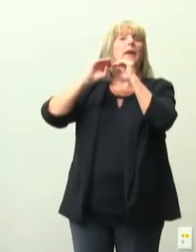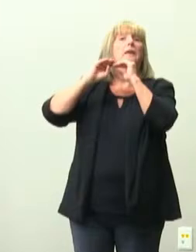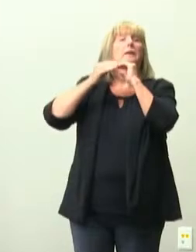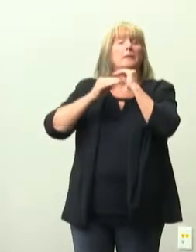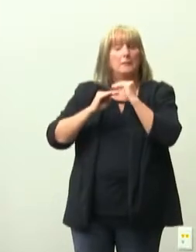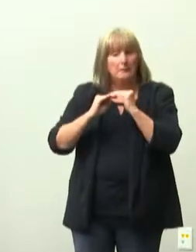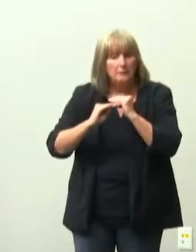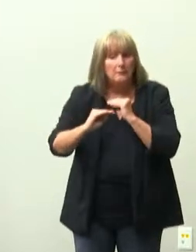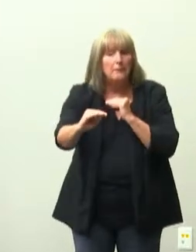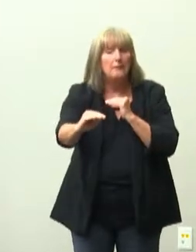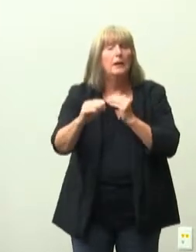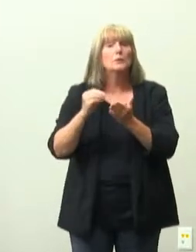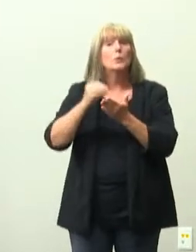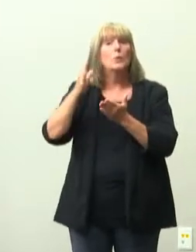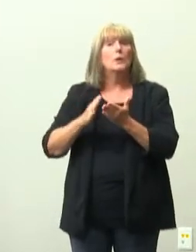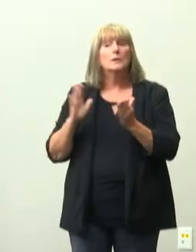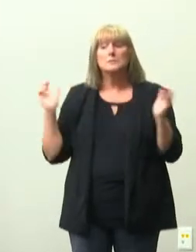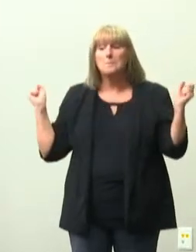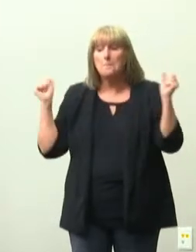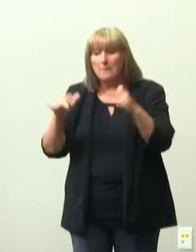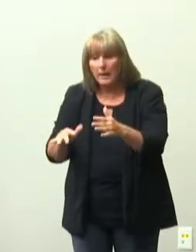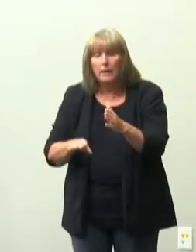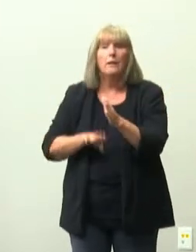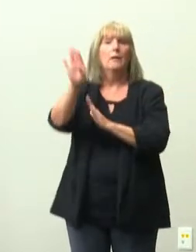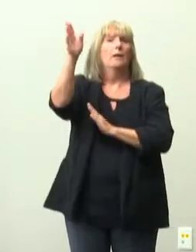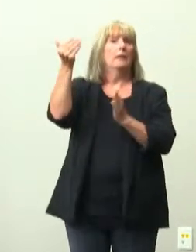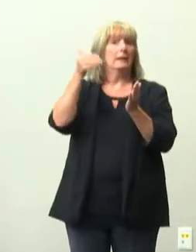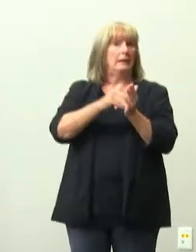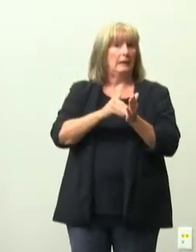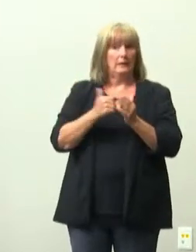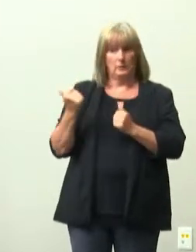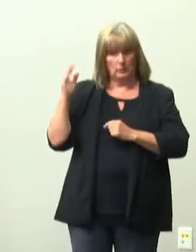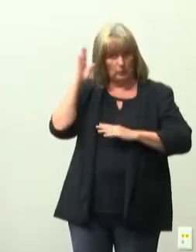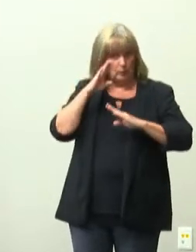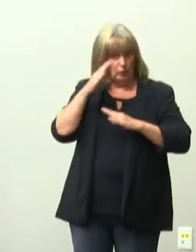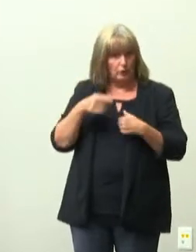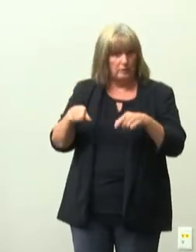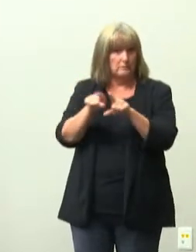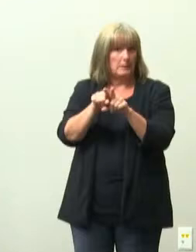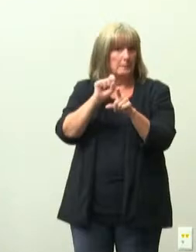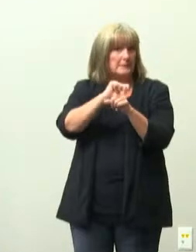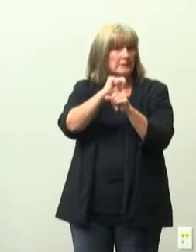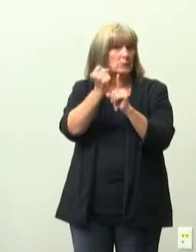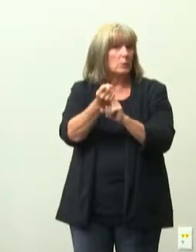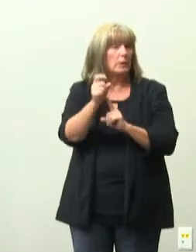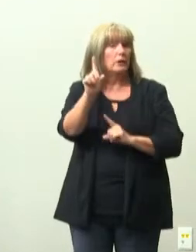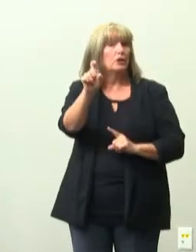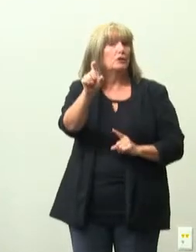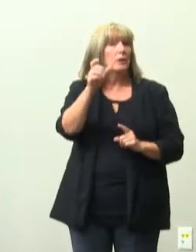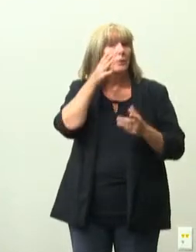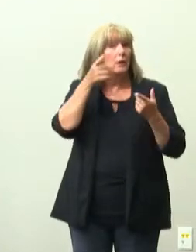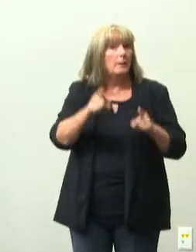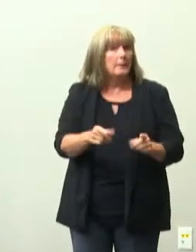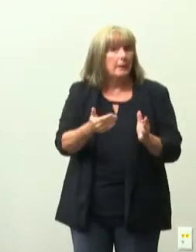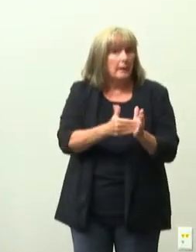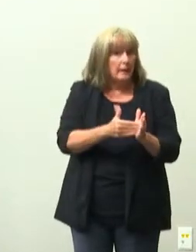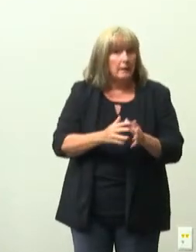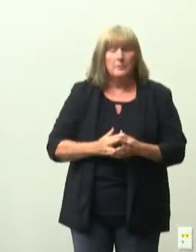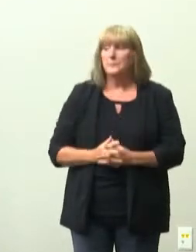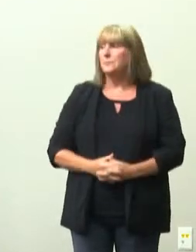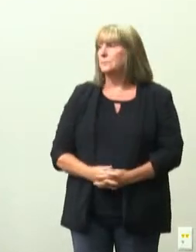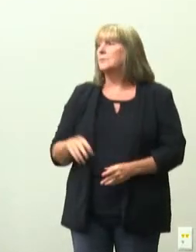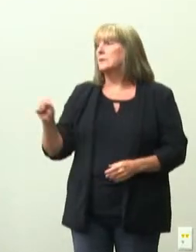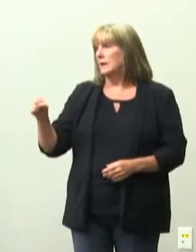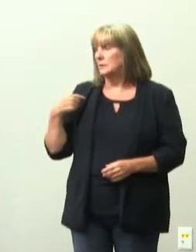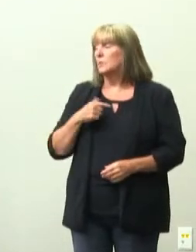back, it took off. I mean, are you worried about that same kind of situation here? Maybe not on the same scale, but... Yes, we